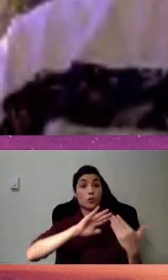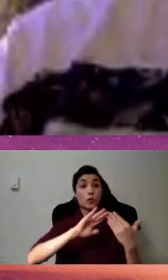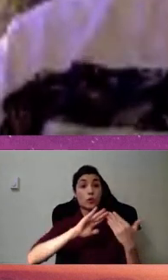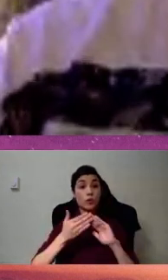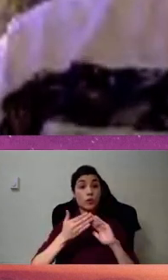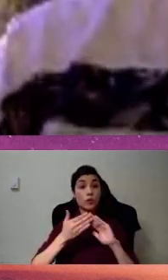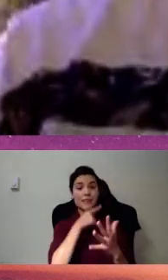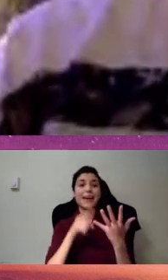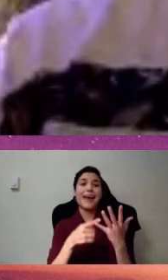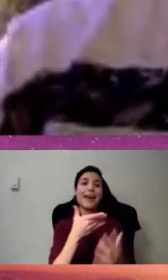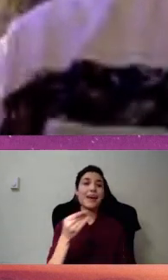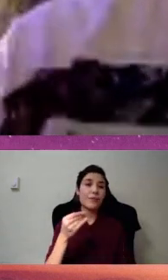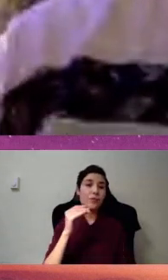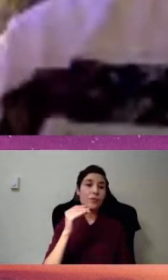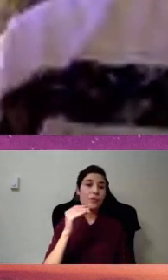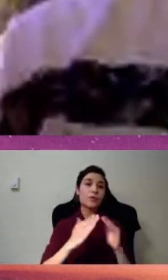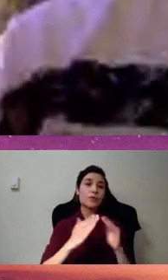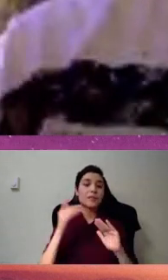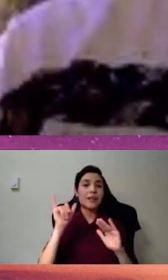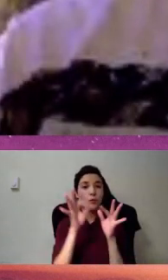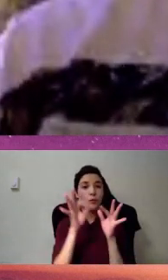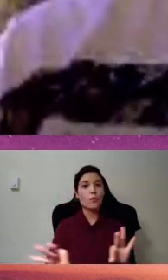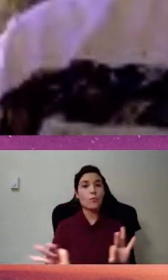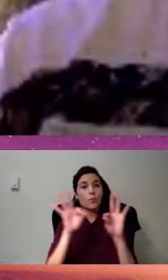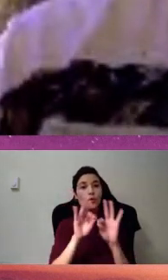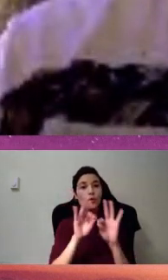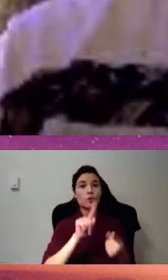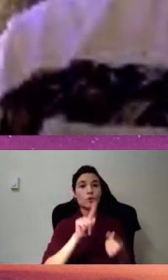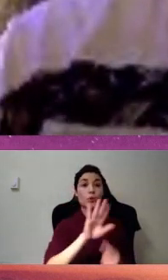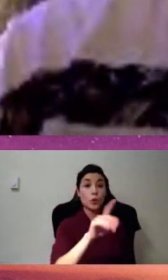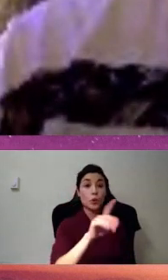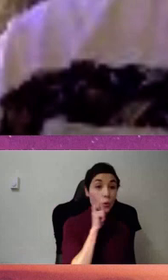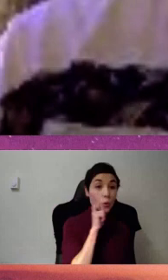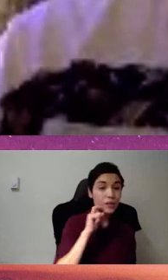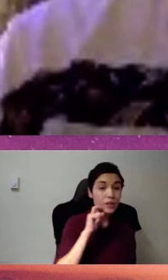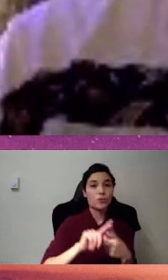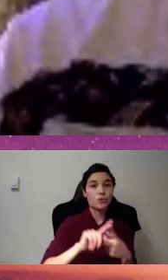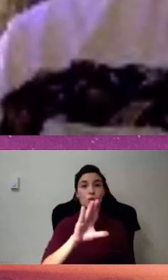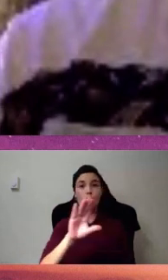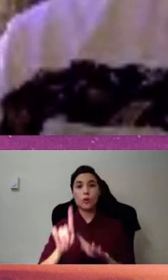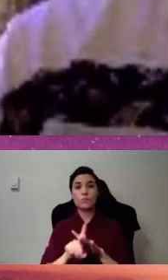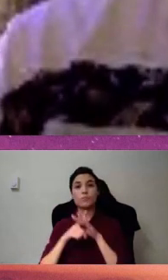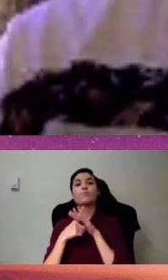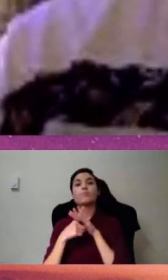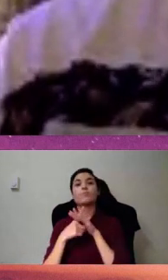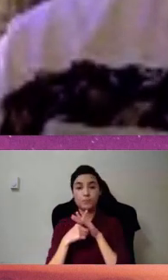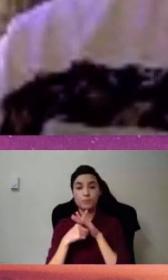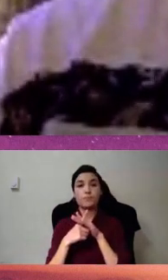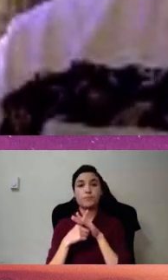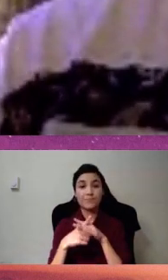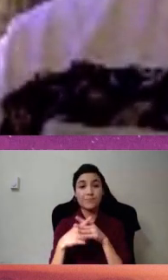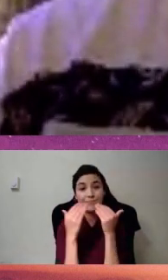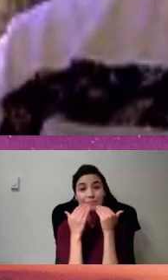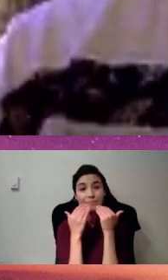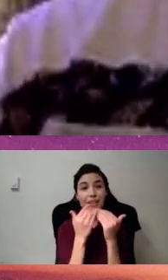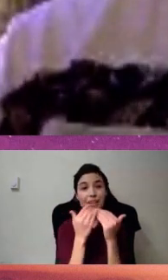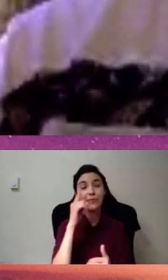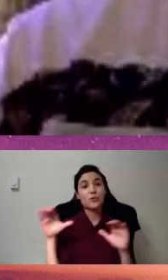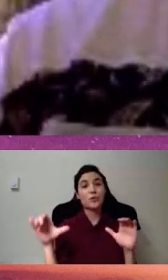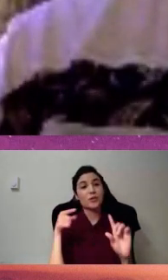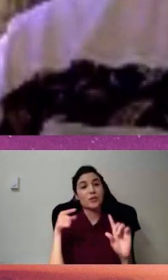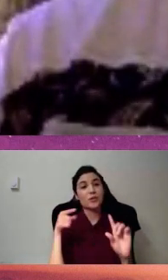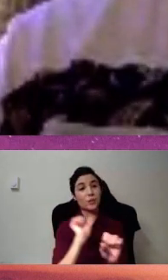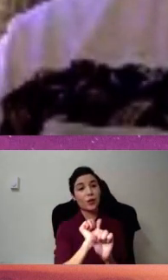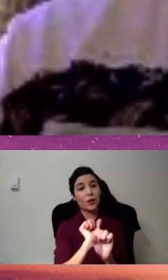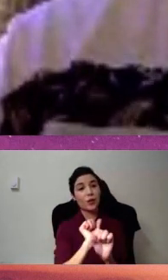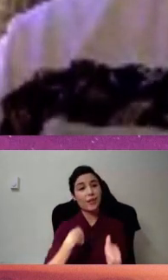to your race and origin. Thank you for doing this work. Thank you for moving with us, and let's keep